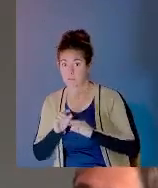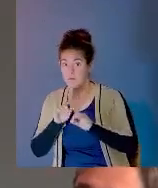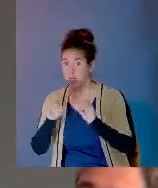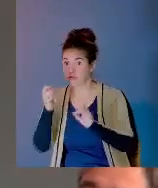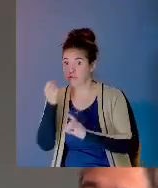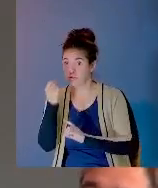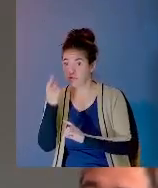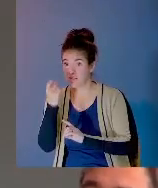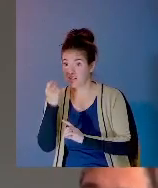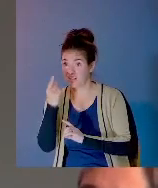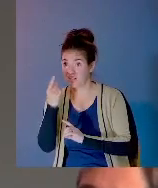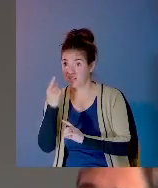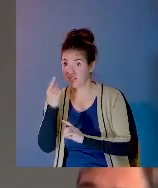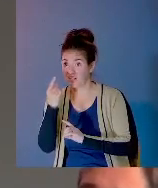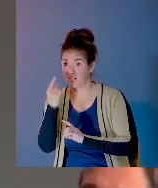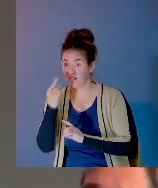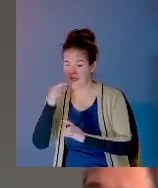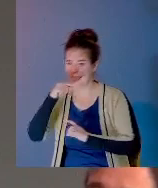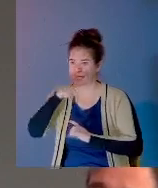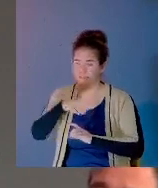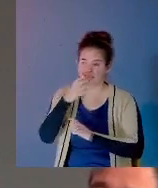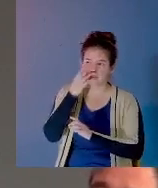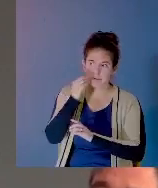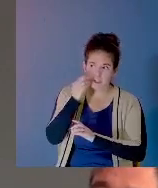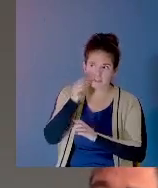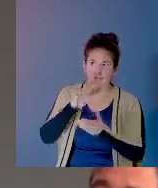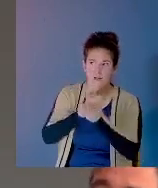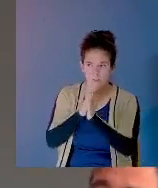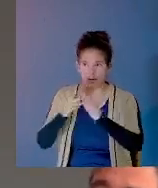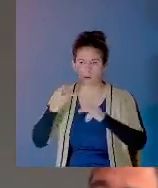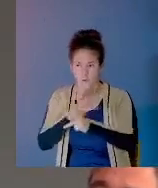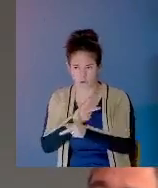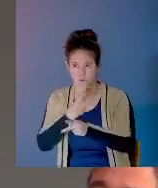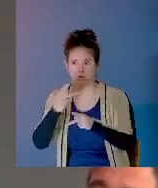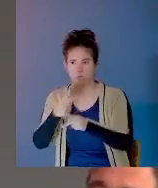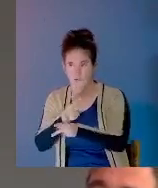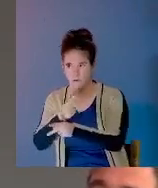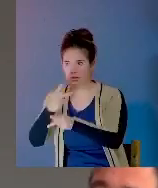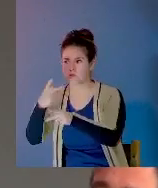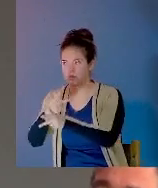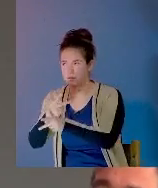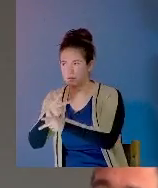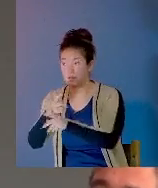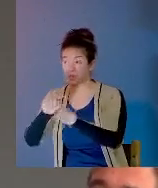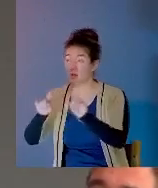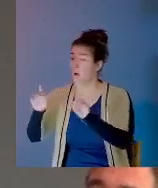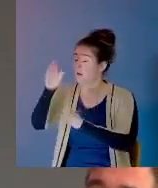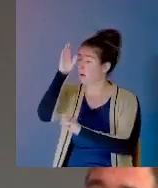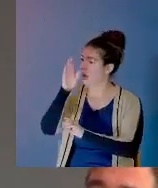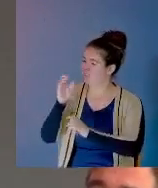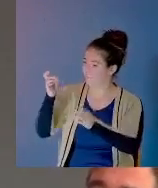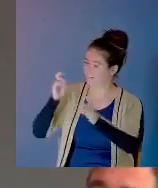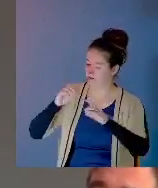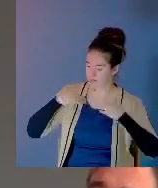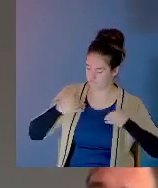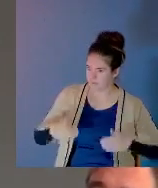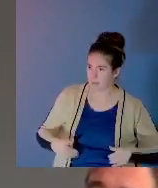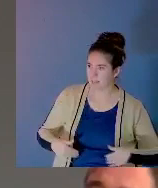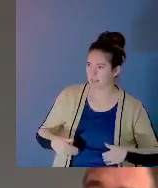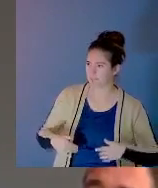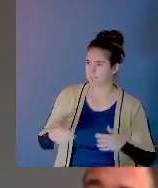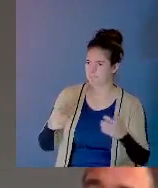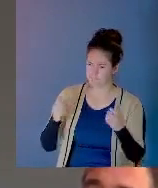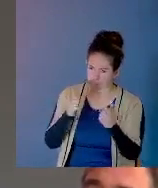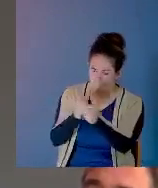And God has given us the body to unite to strengthen one another, and to